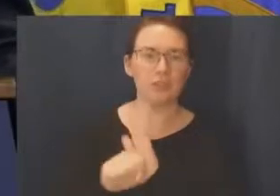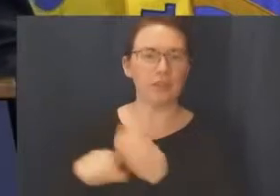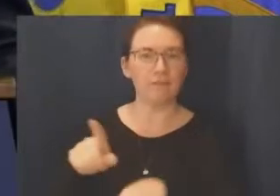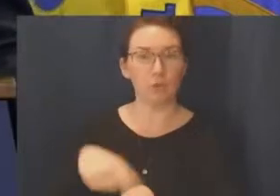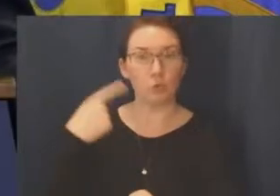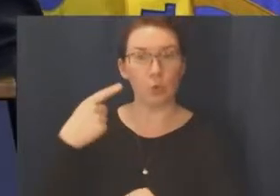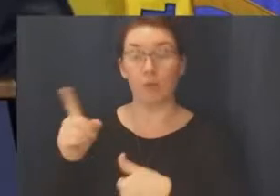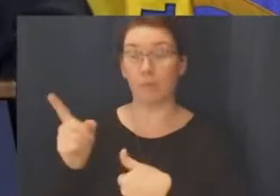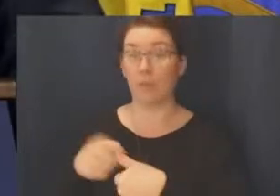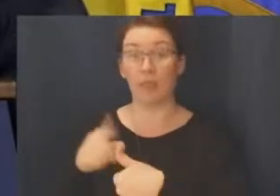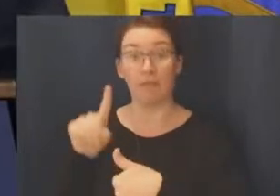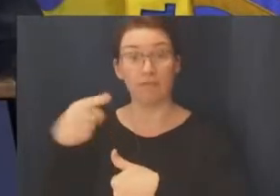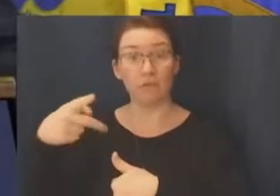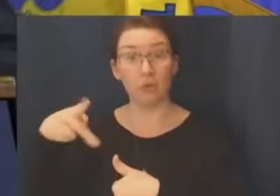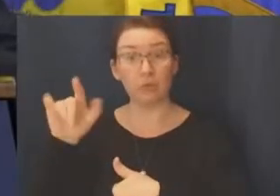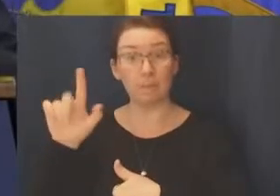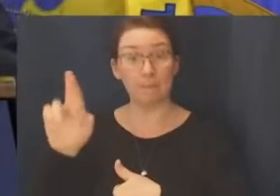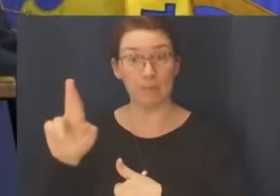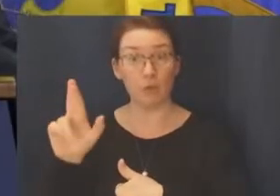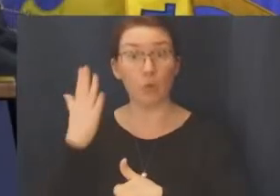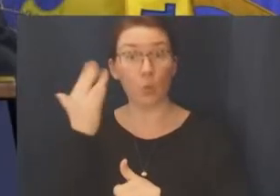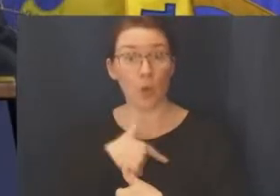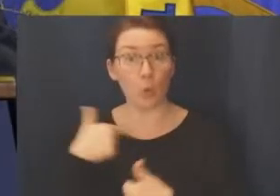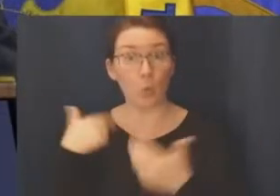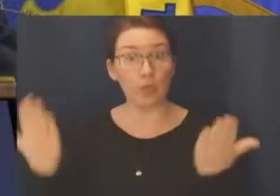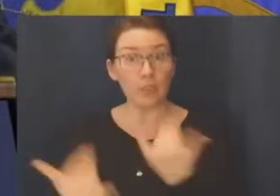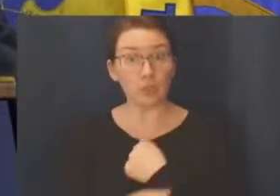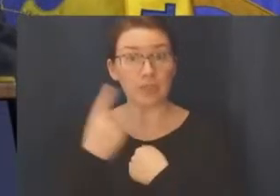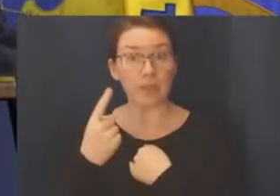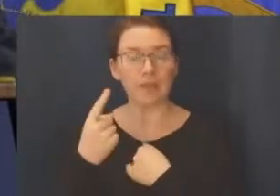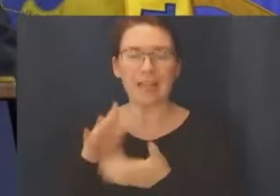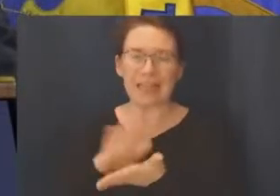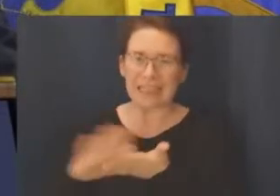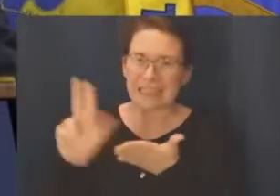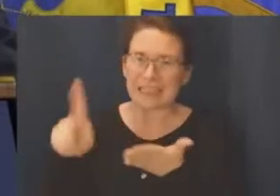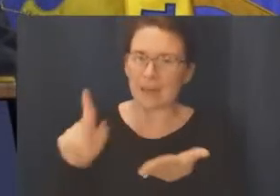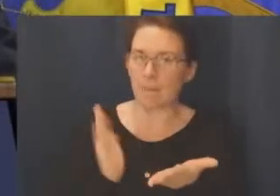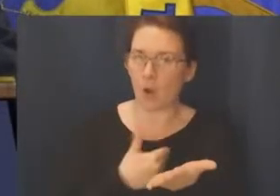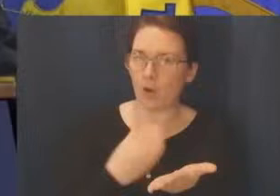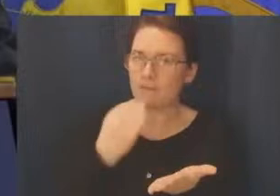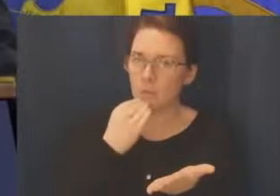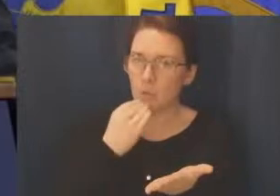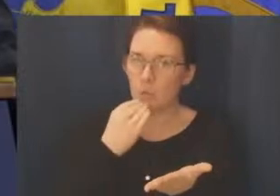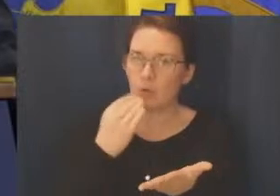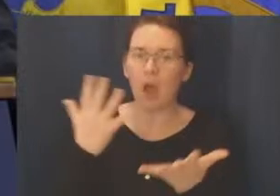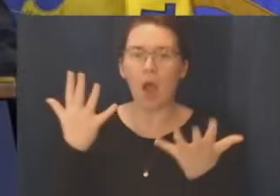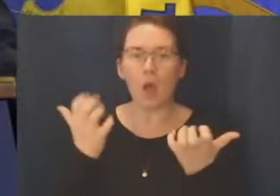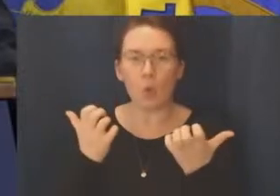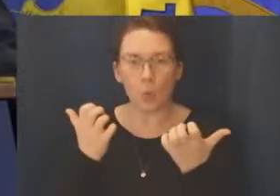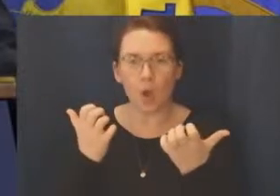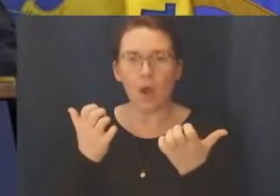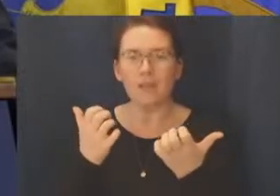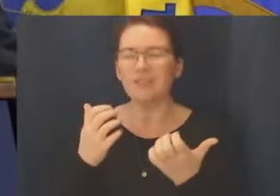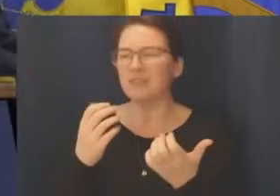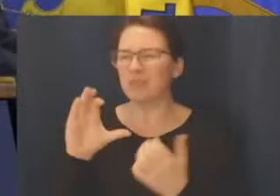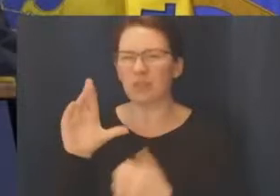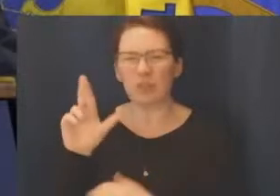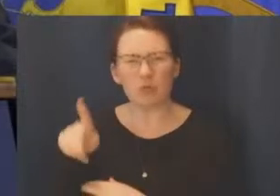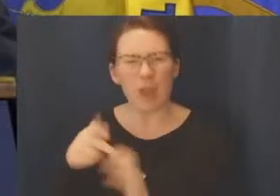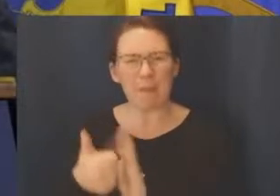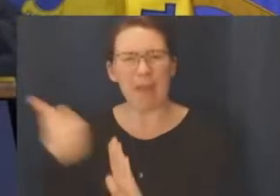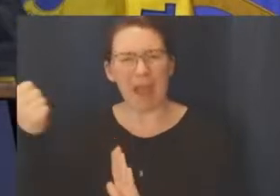here today, it's cleaning up our food. I want to get the crap out of our food and improve the quality of school